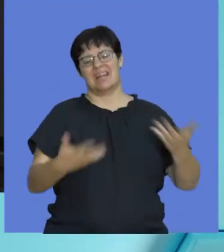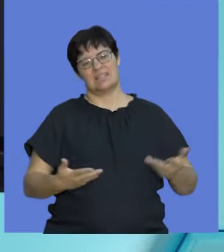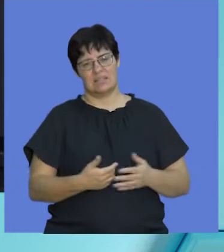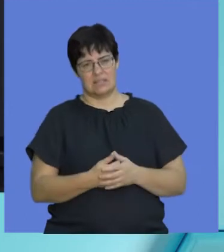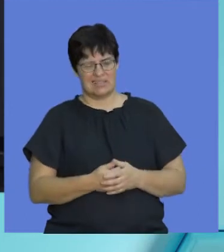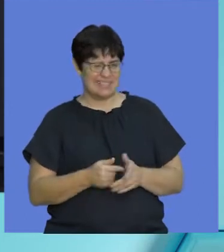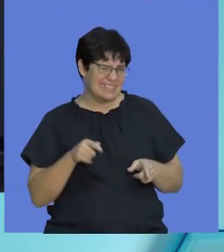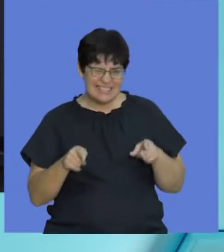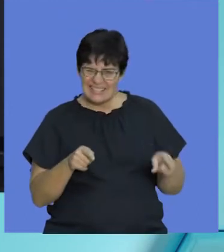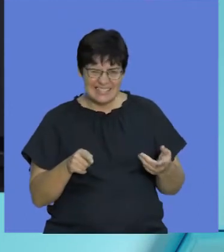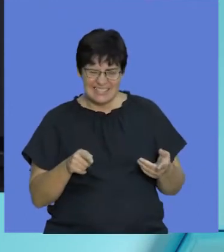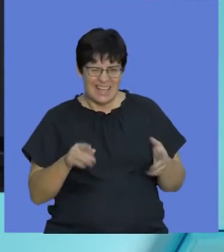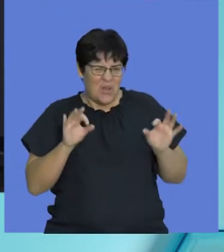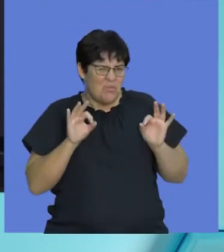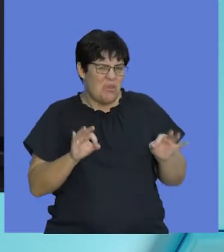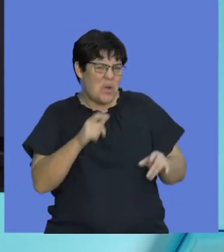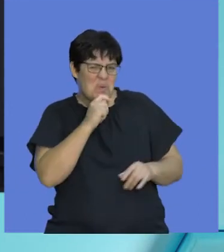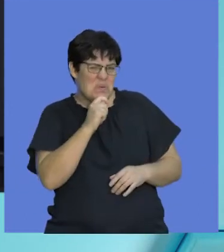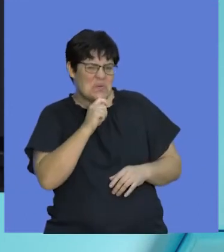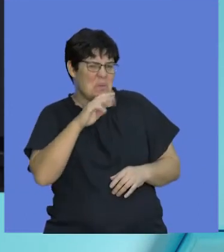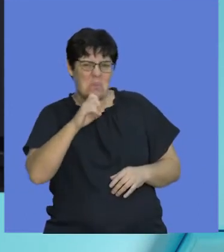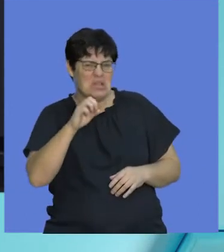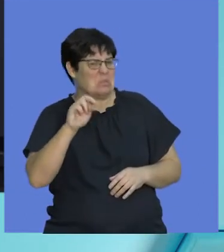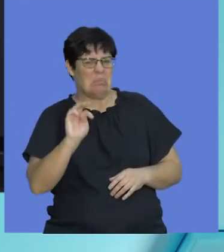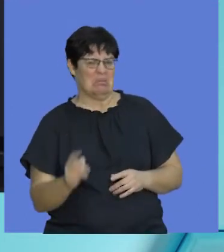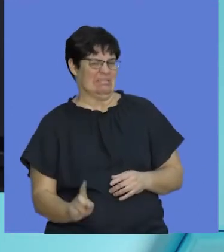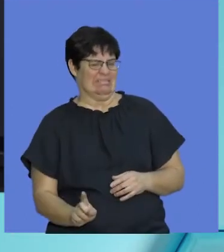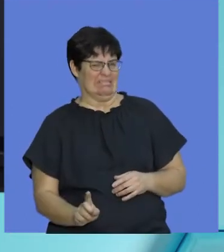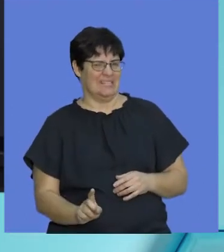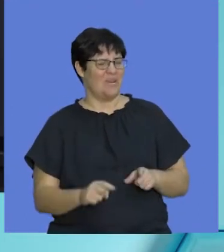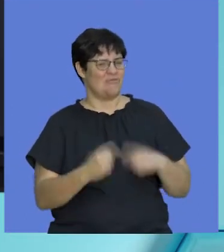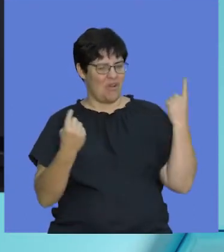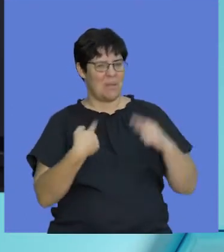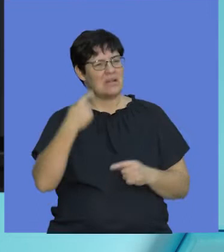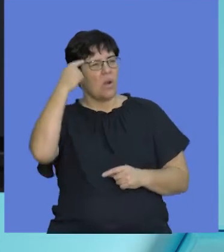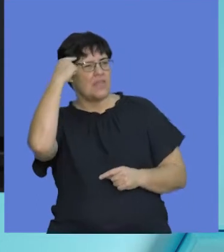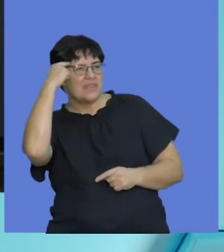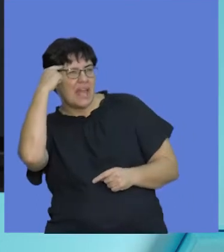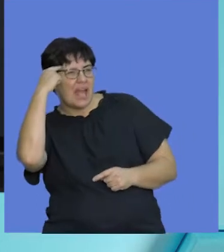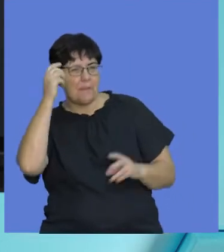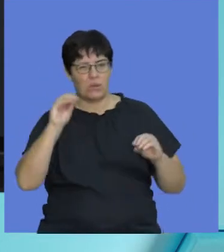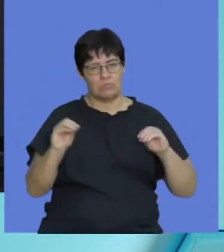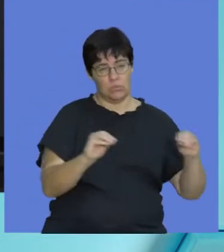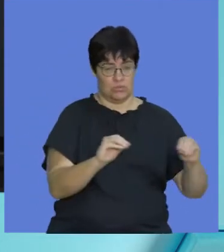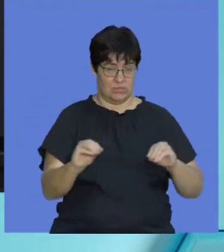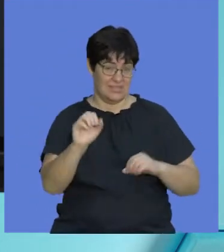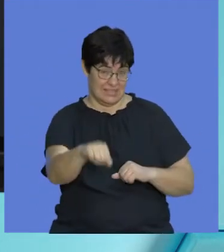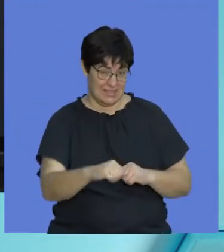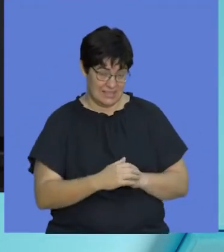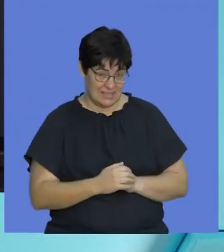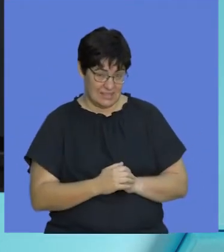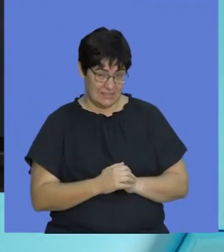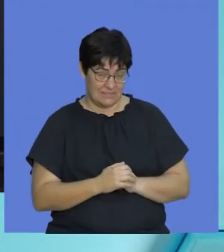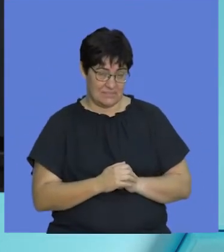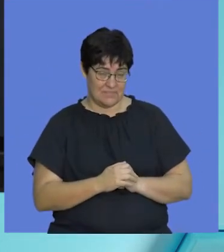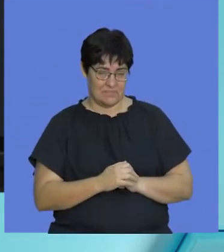it's not quite the correct way of using the word momentum, but you're thinking about motion. So when